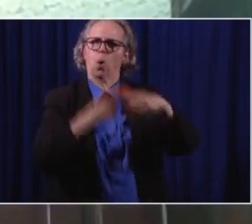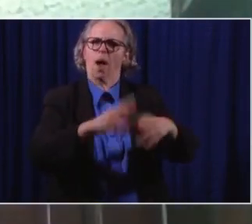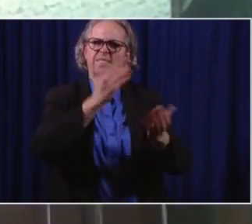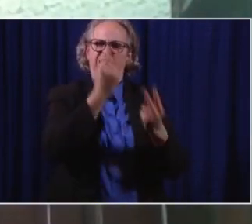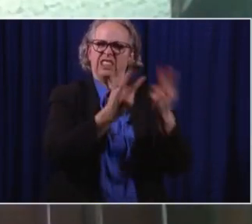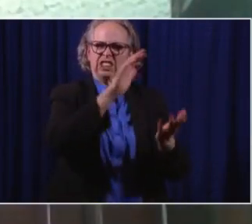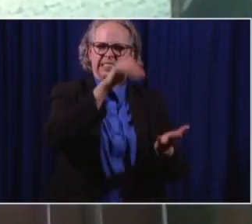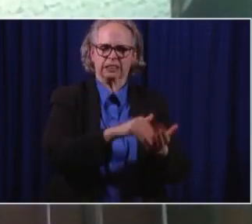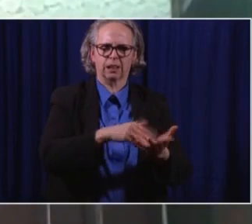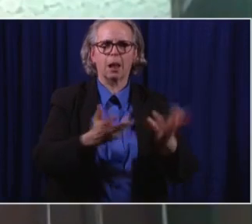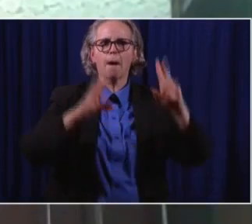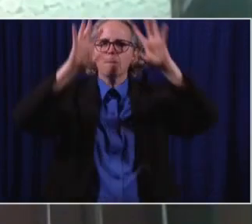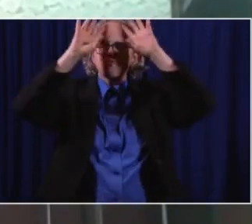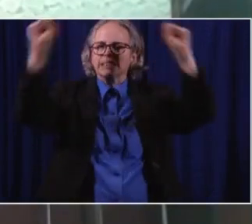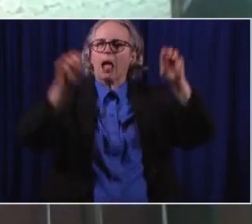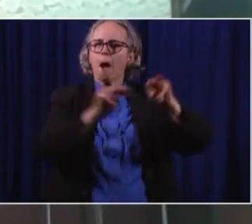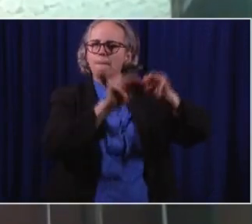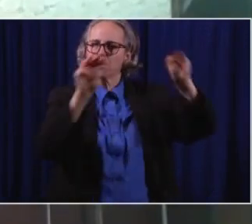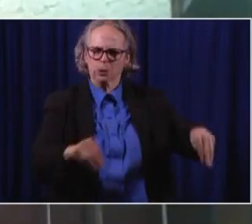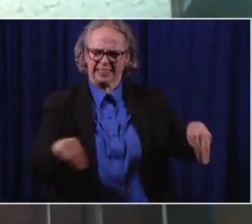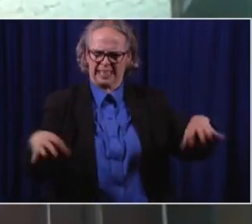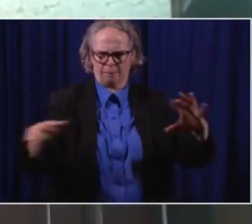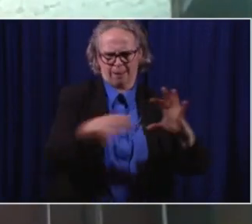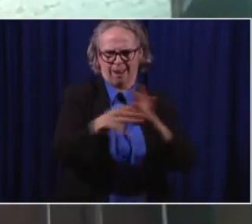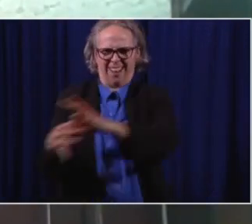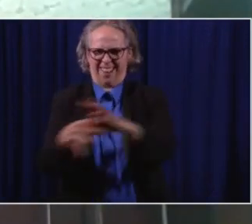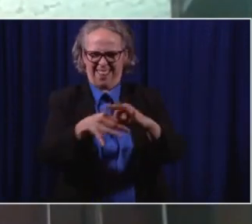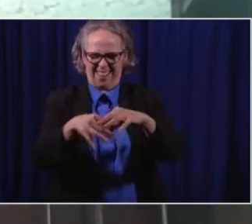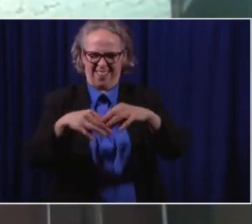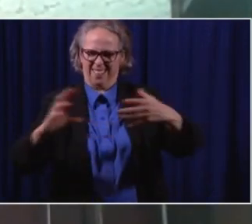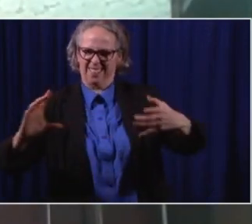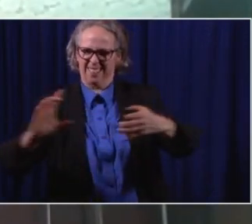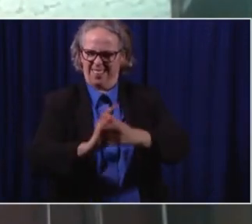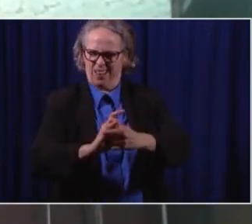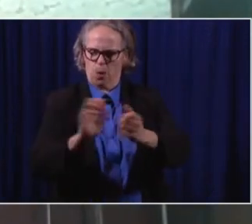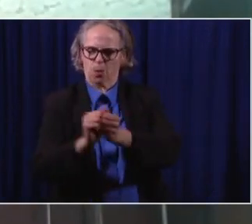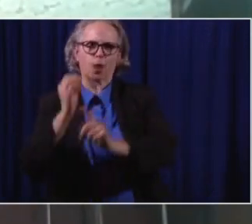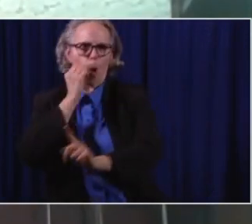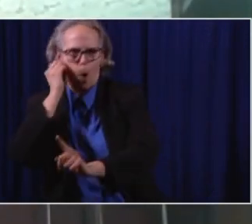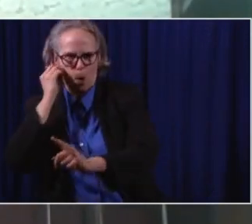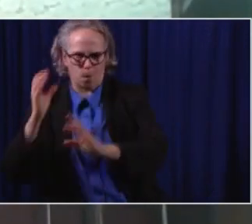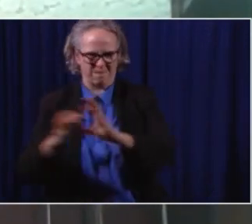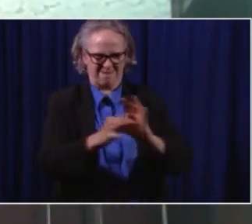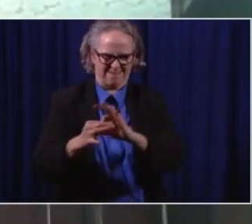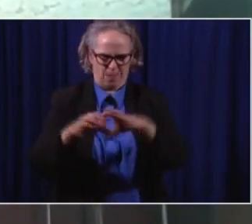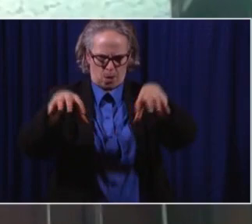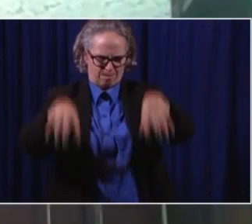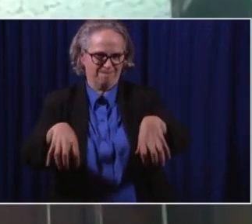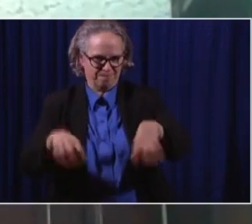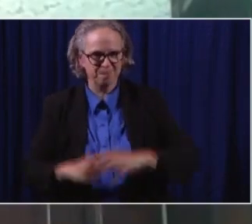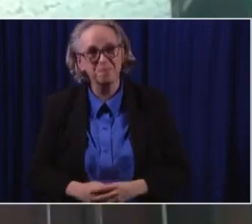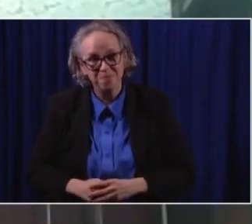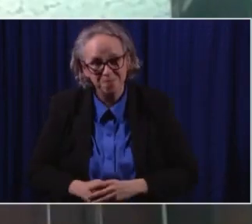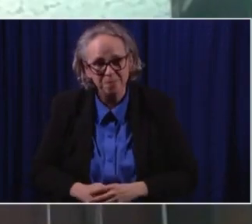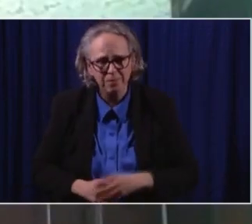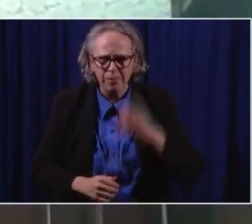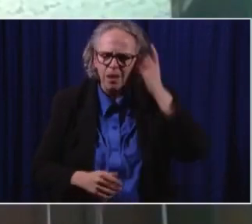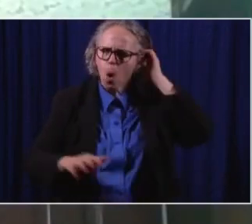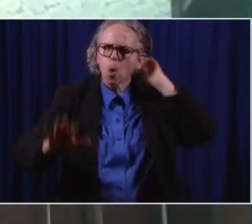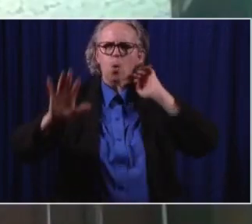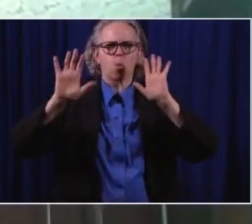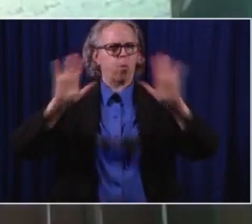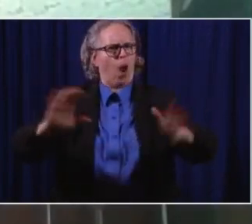is adjacent to the Harding home. A wonderful partnership went into the building of